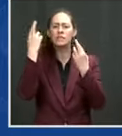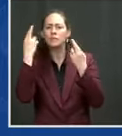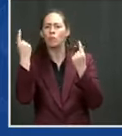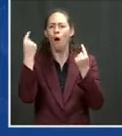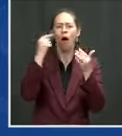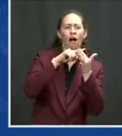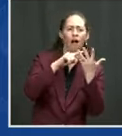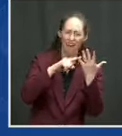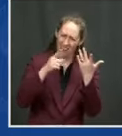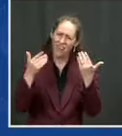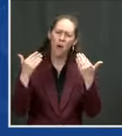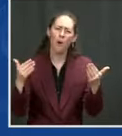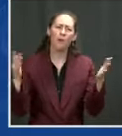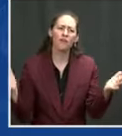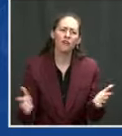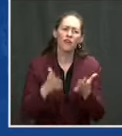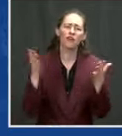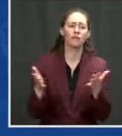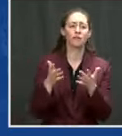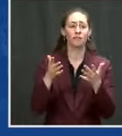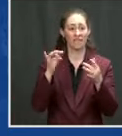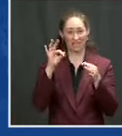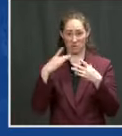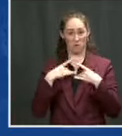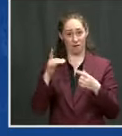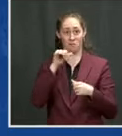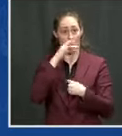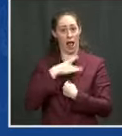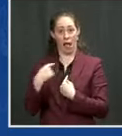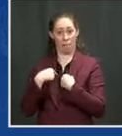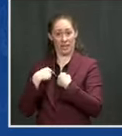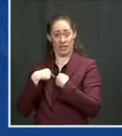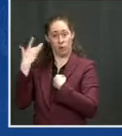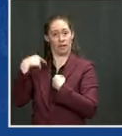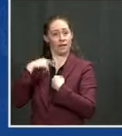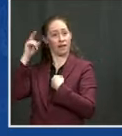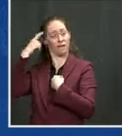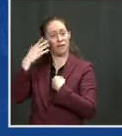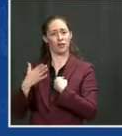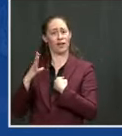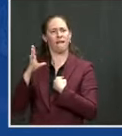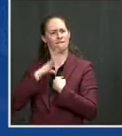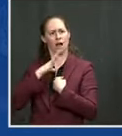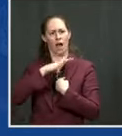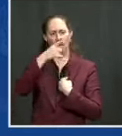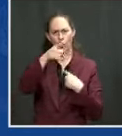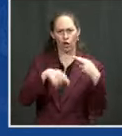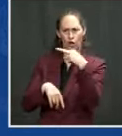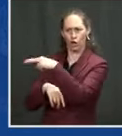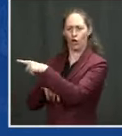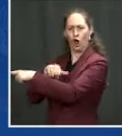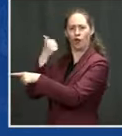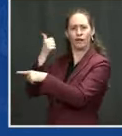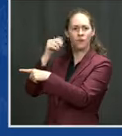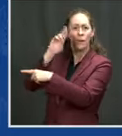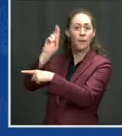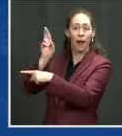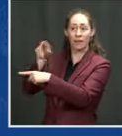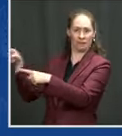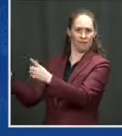not shaming people, not thinking that it wasn't there, understanding that maybe you have an expecting mother who wants more information,